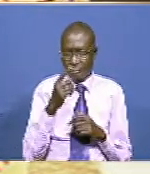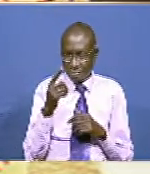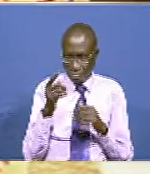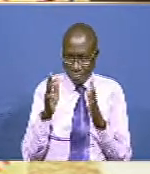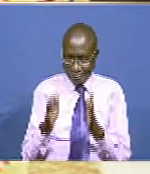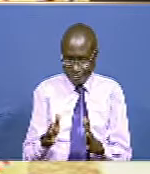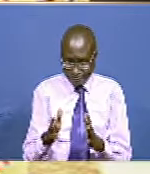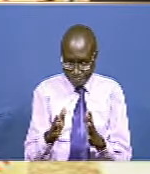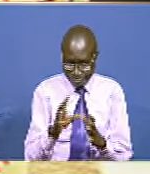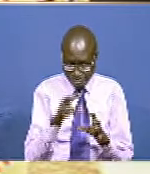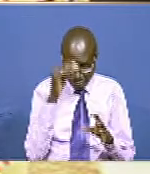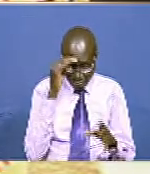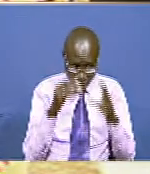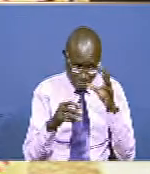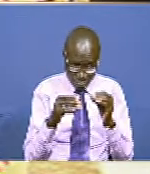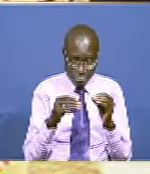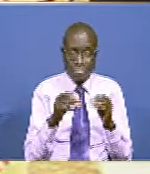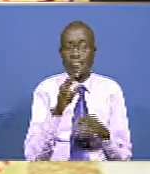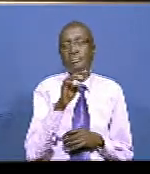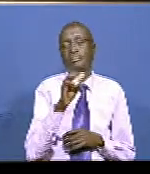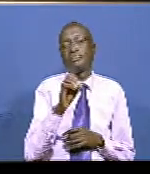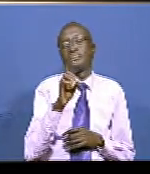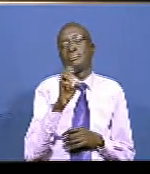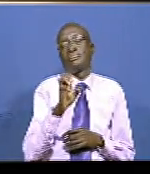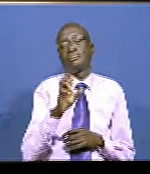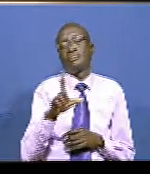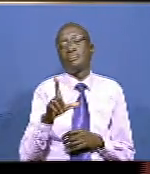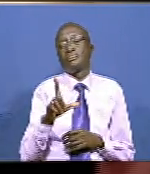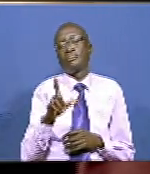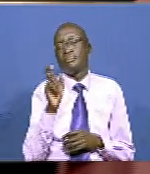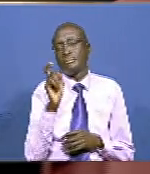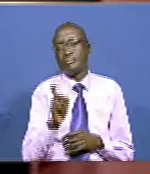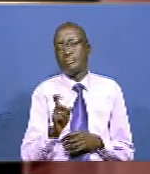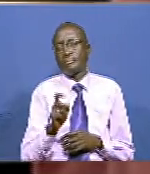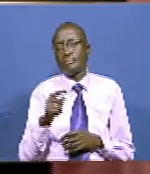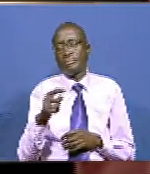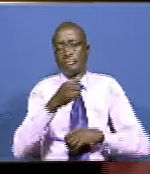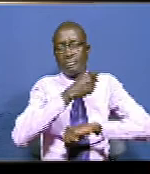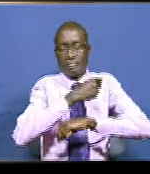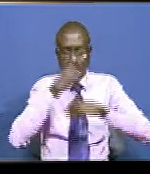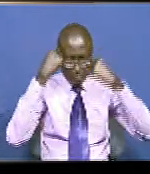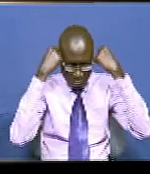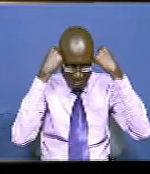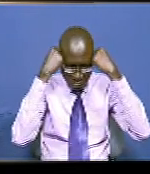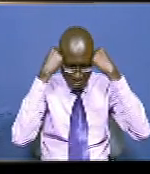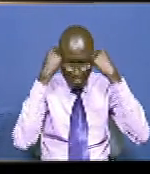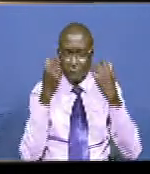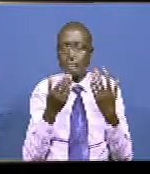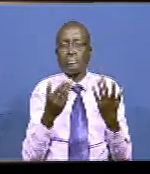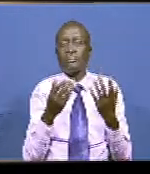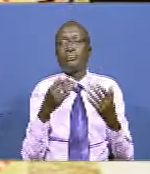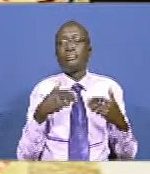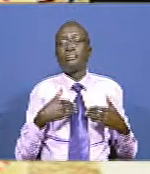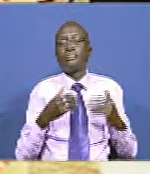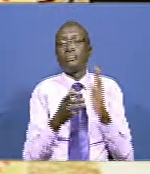and you learned. But as a model, is it not an art that you need to go to school and study or it's still another talent?